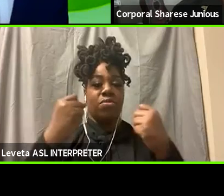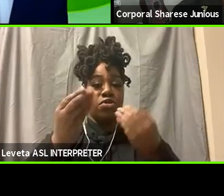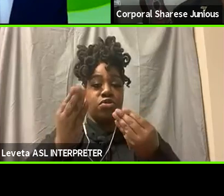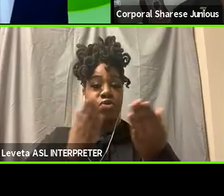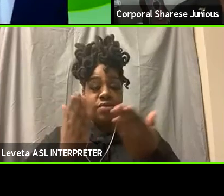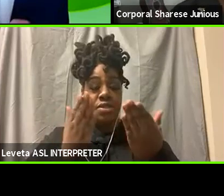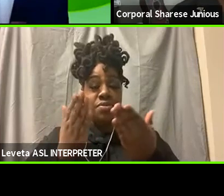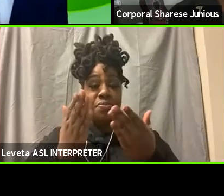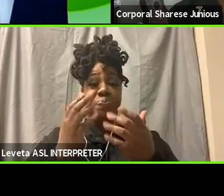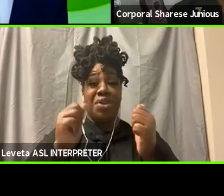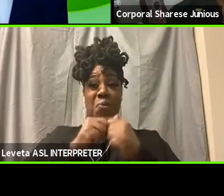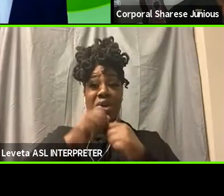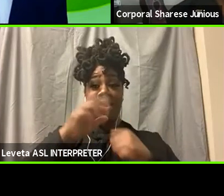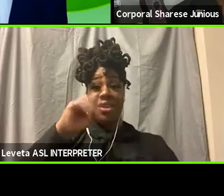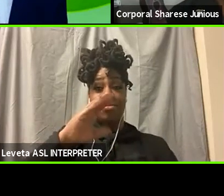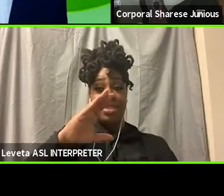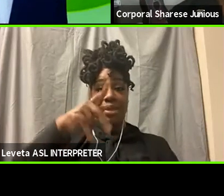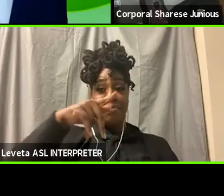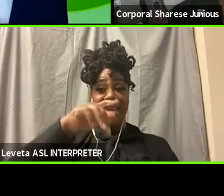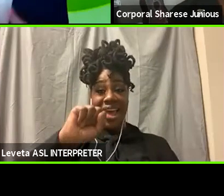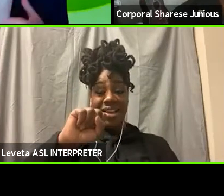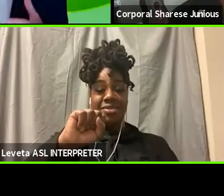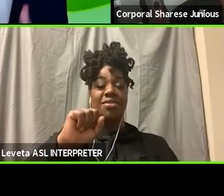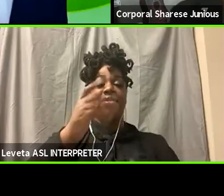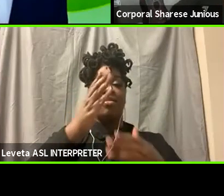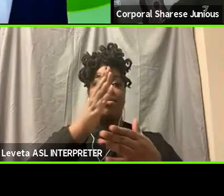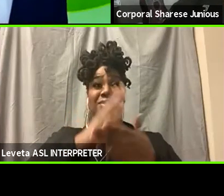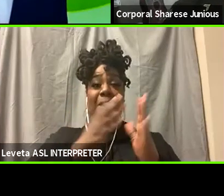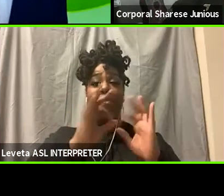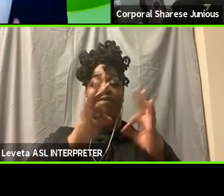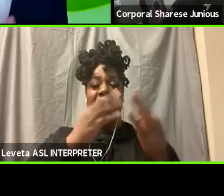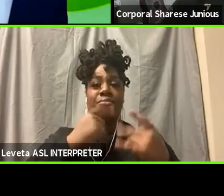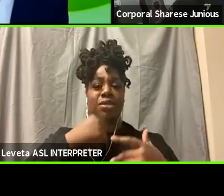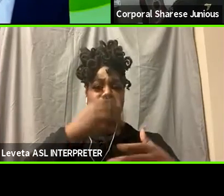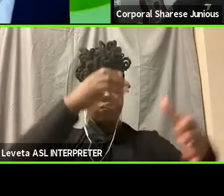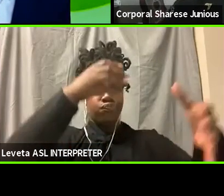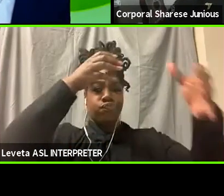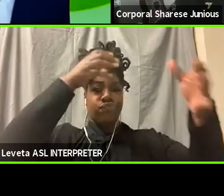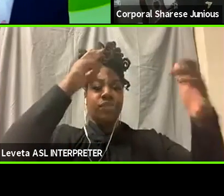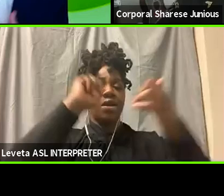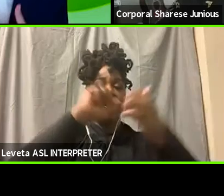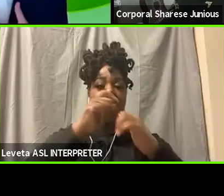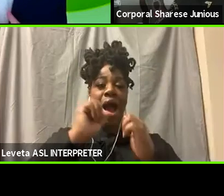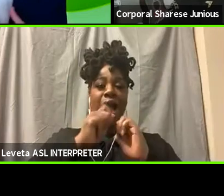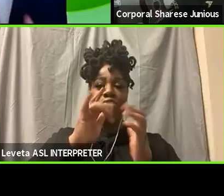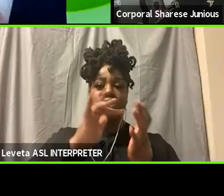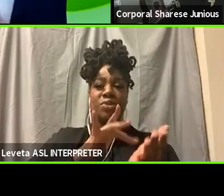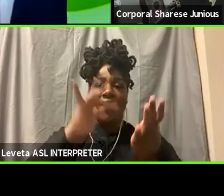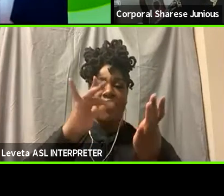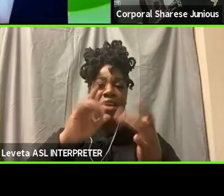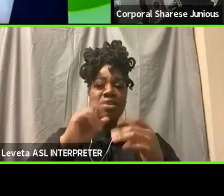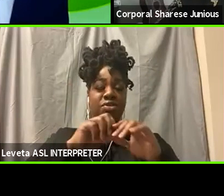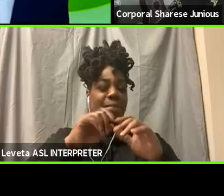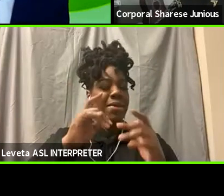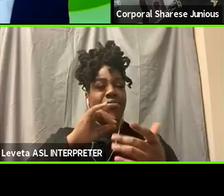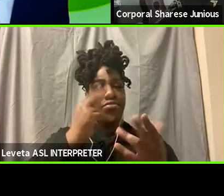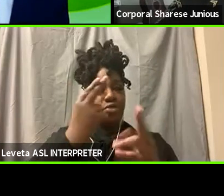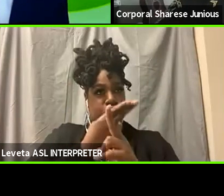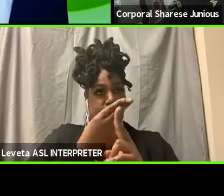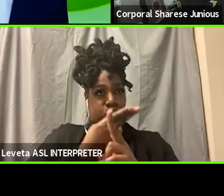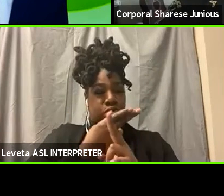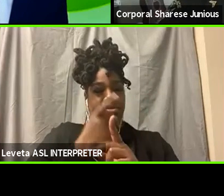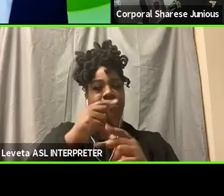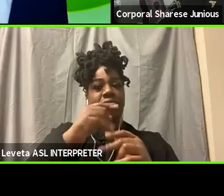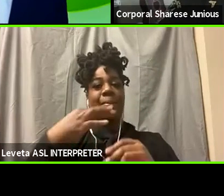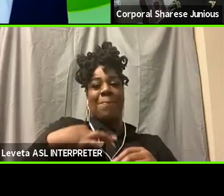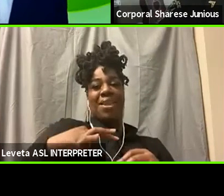families that know how to use the system really well, that are taking lots of advantage of all the different kinds of things that we